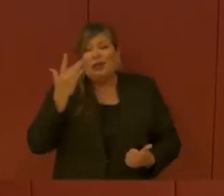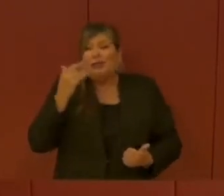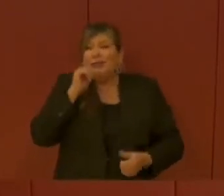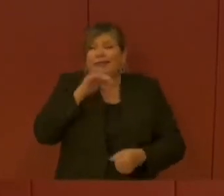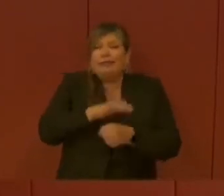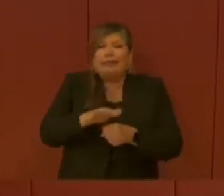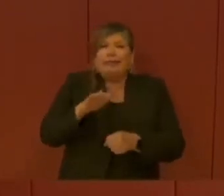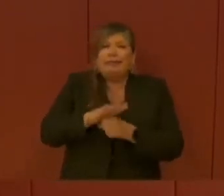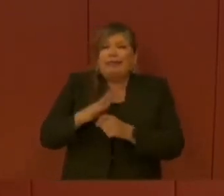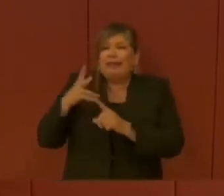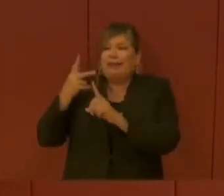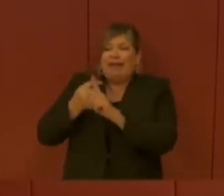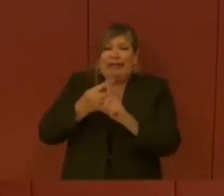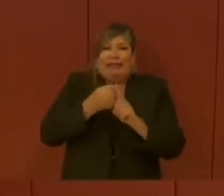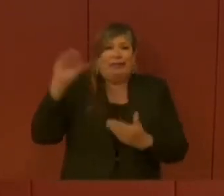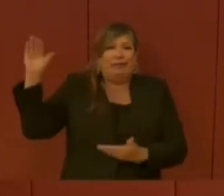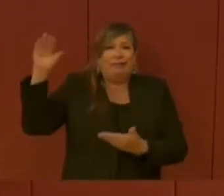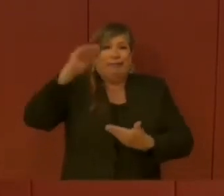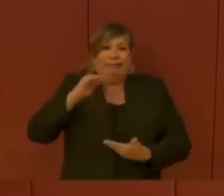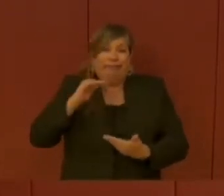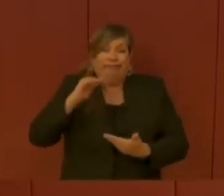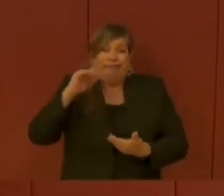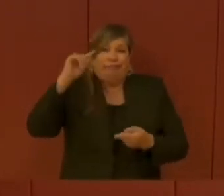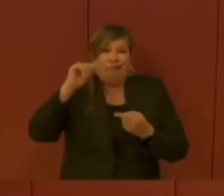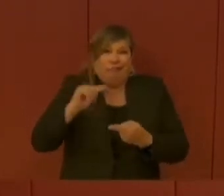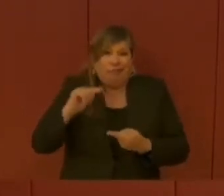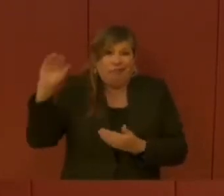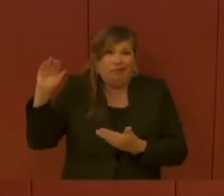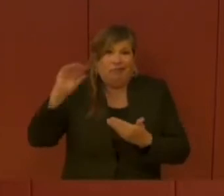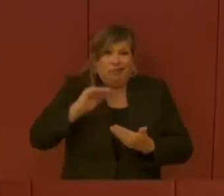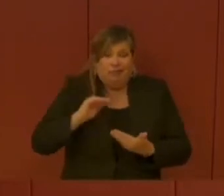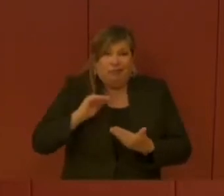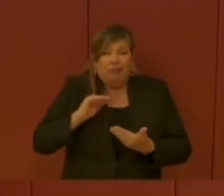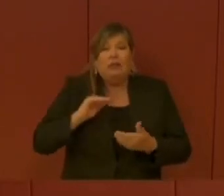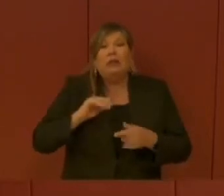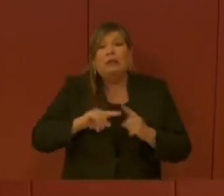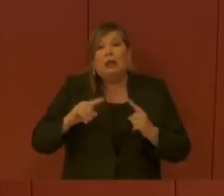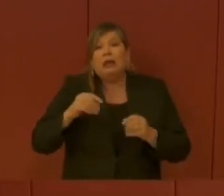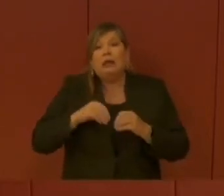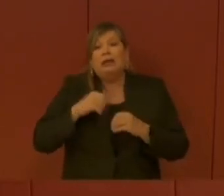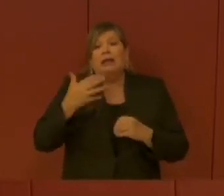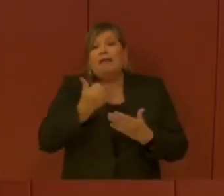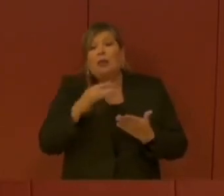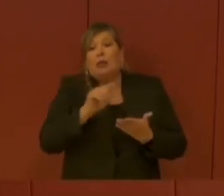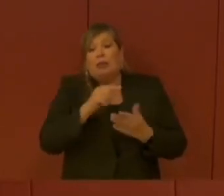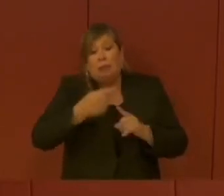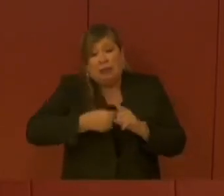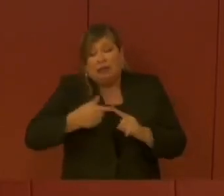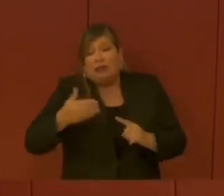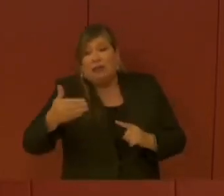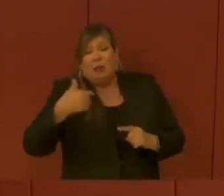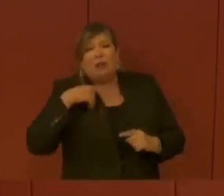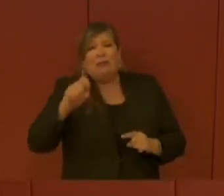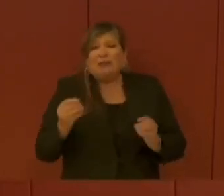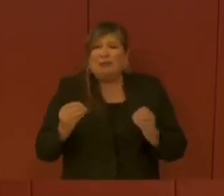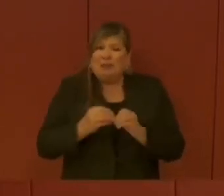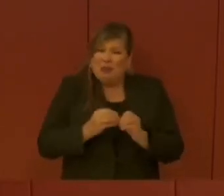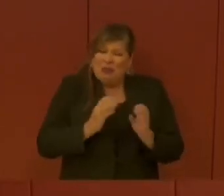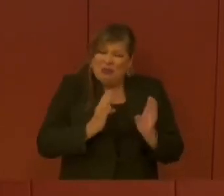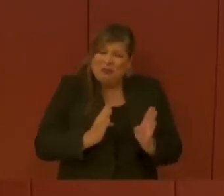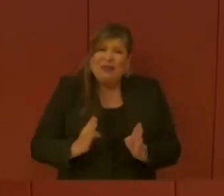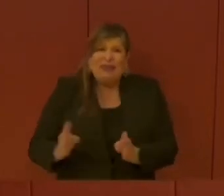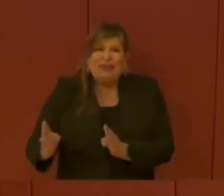manufactured supply. But what happens in the next few months, we need to be prepared for. And that's why we're designing a